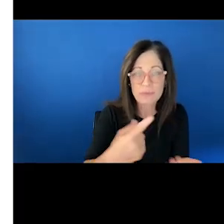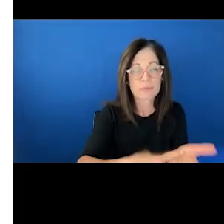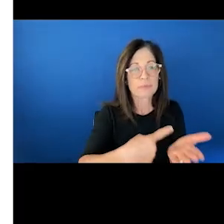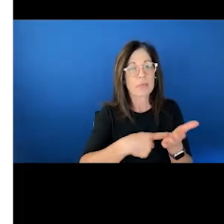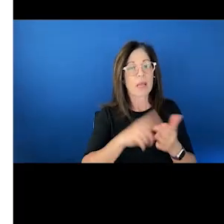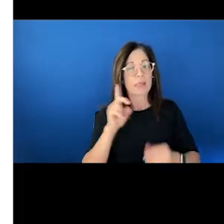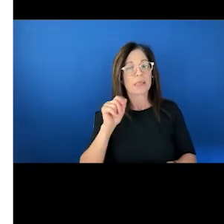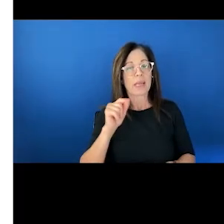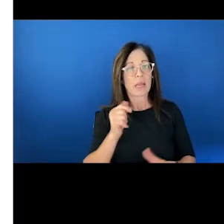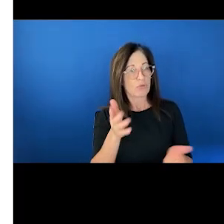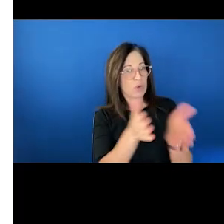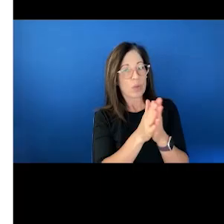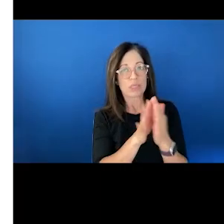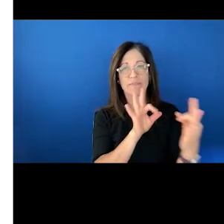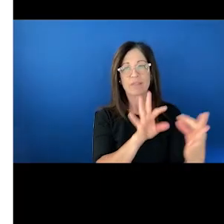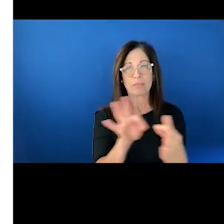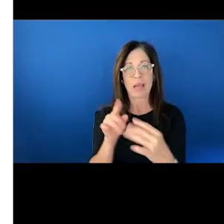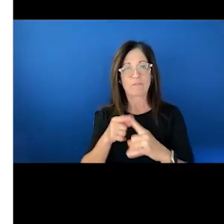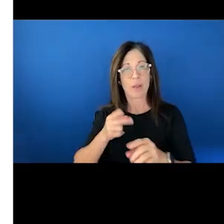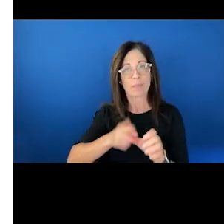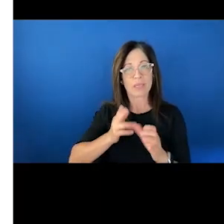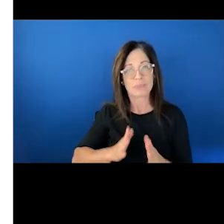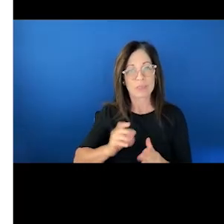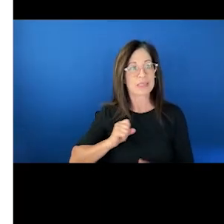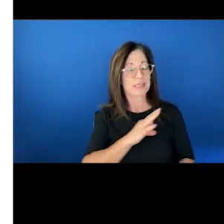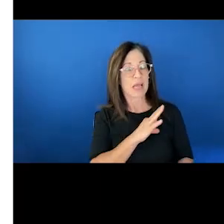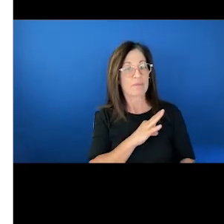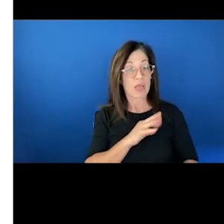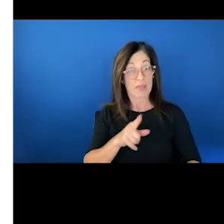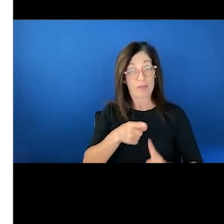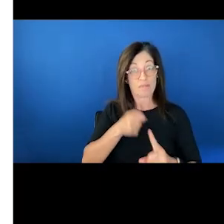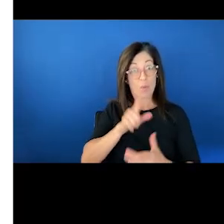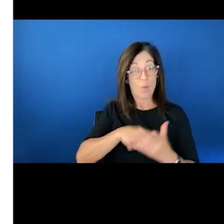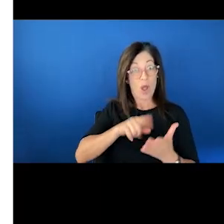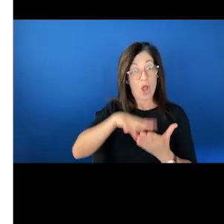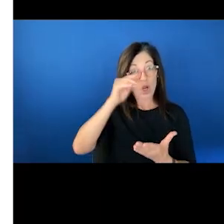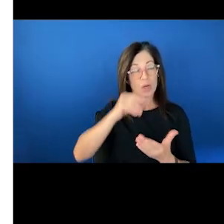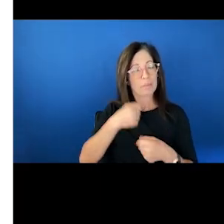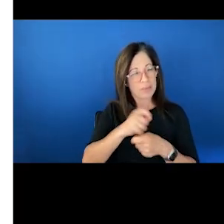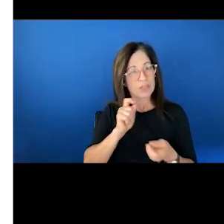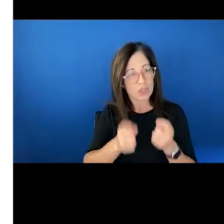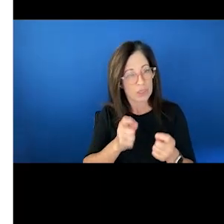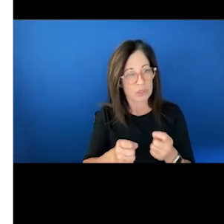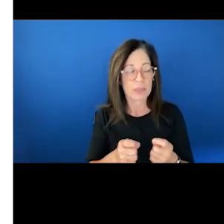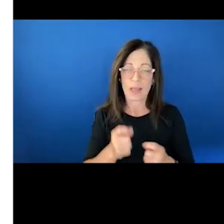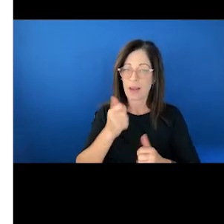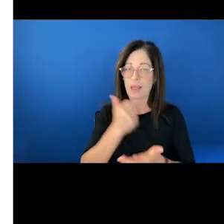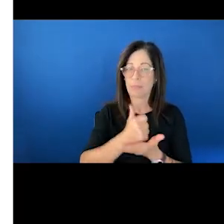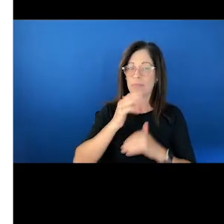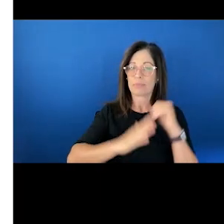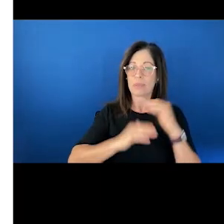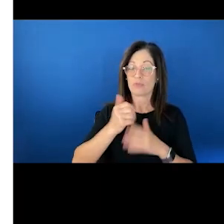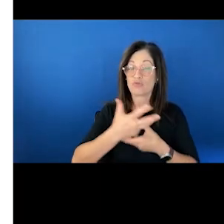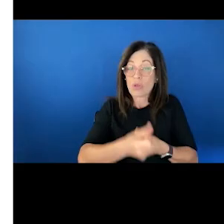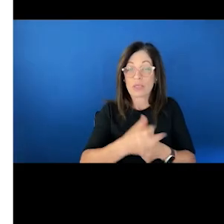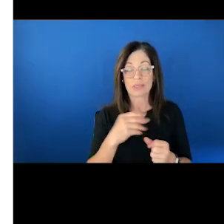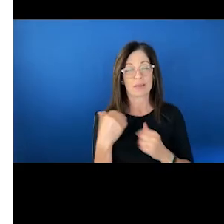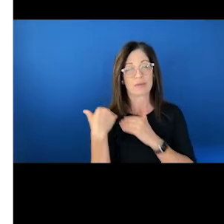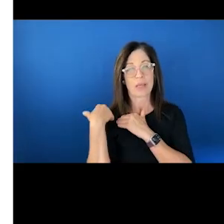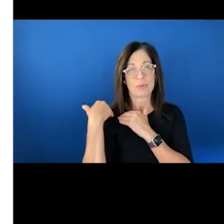feedback from staff and participants, and make changes based on what you learn. This builds trust and accountability.